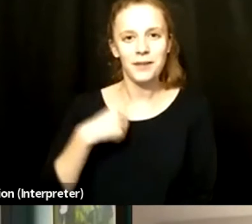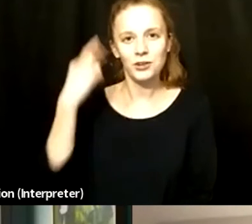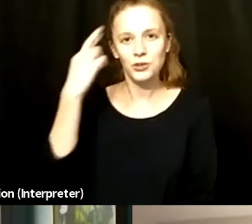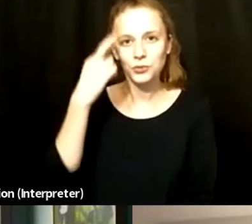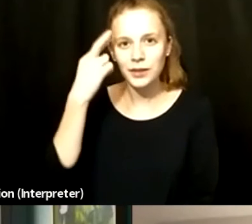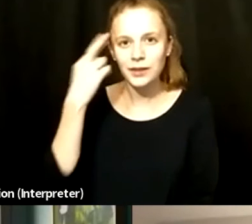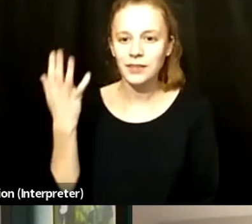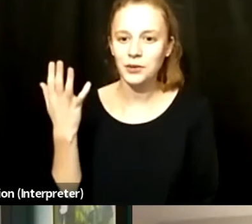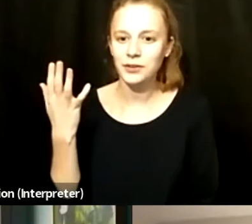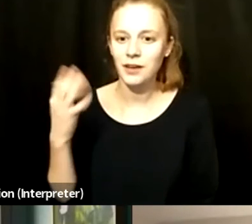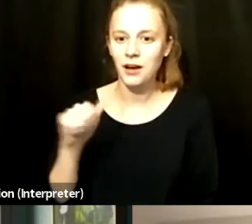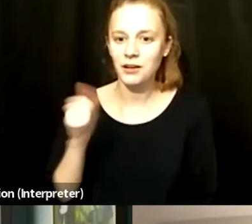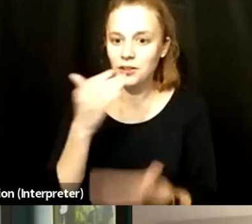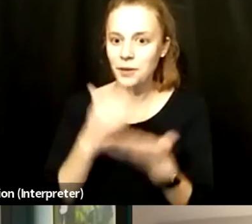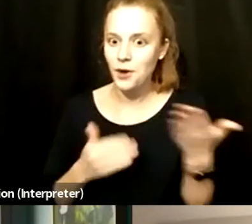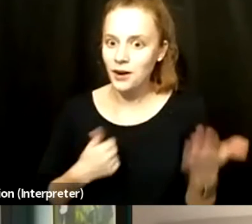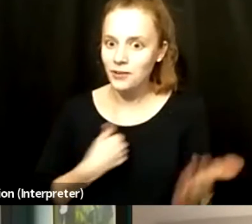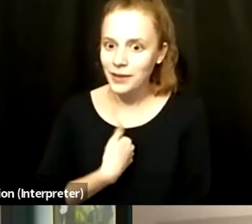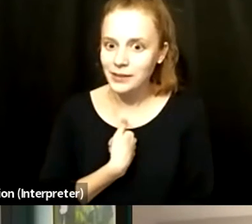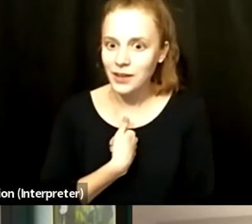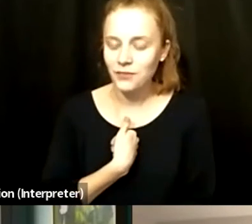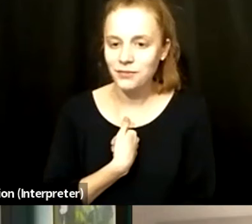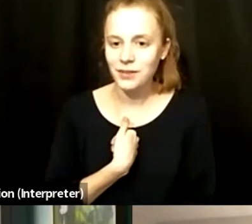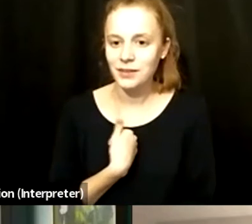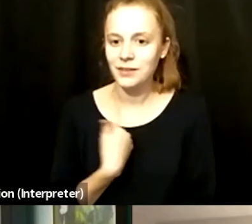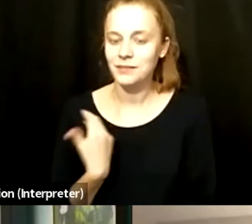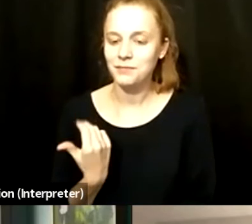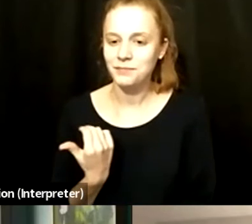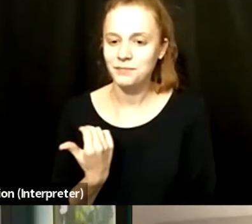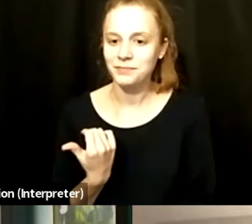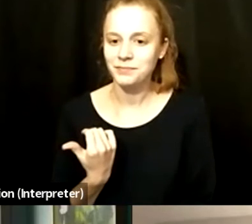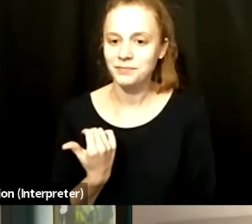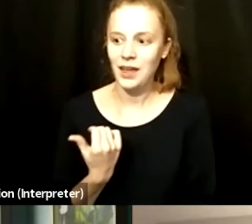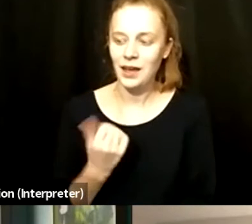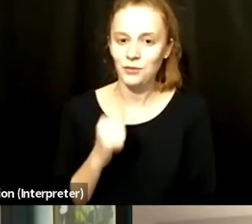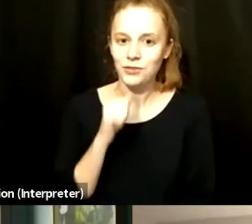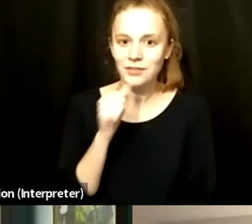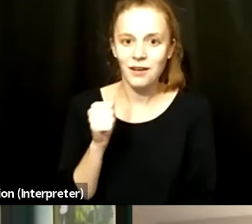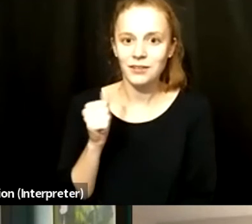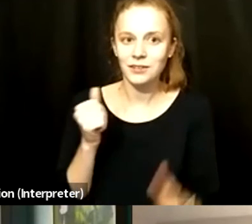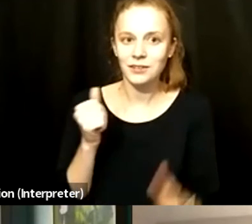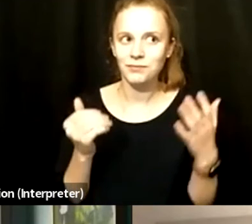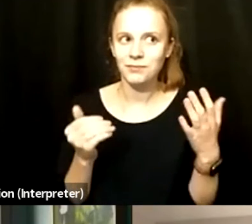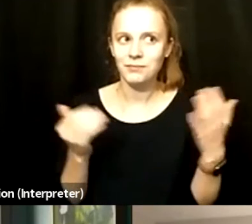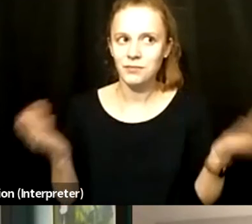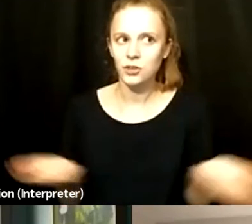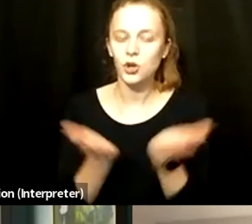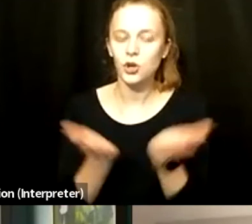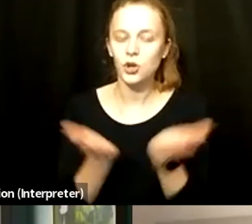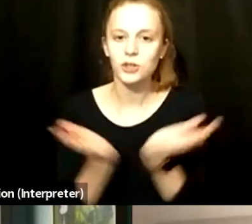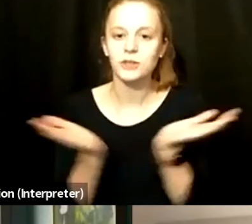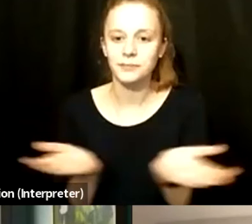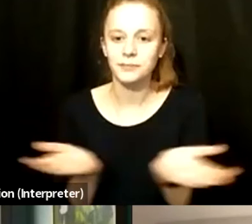another part of myself that I wasn't nurturing and wasn't learning about in terms of